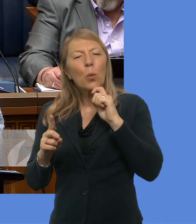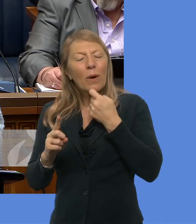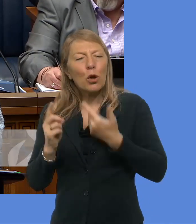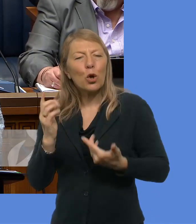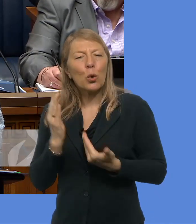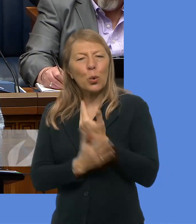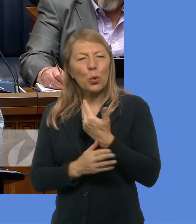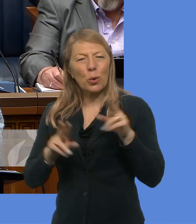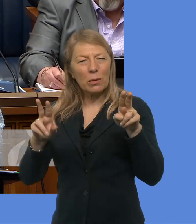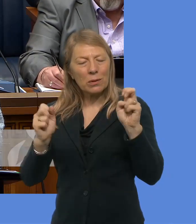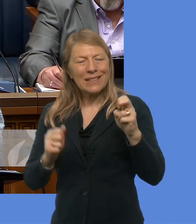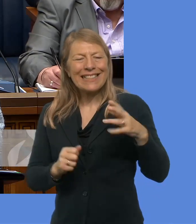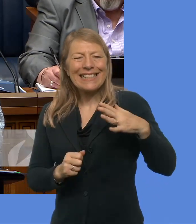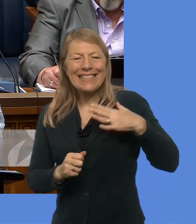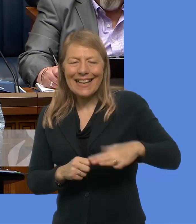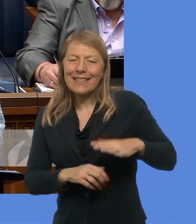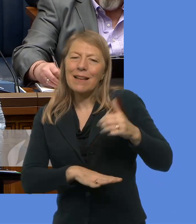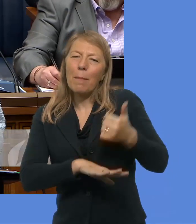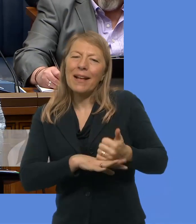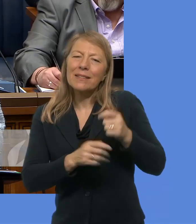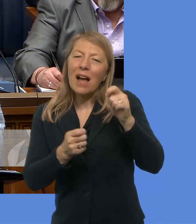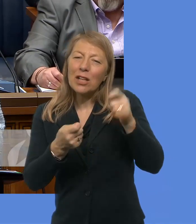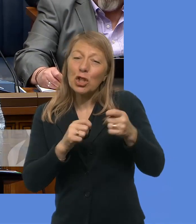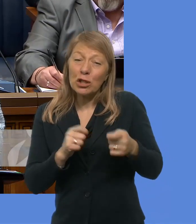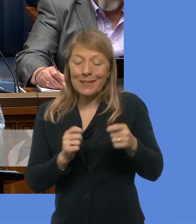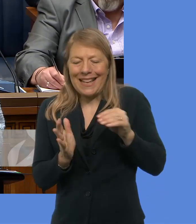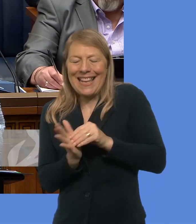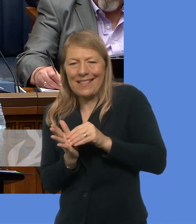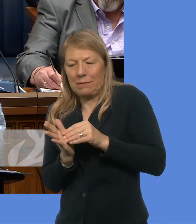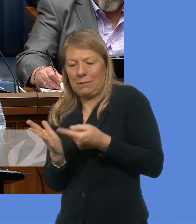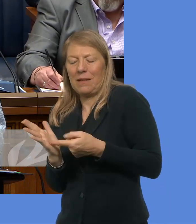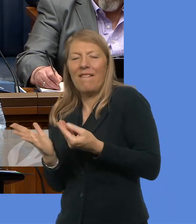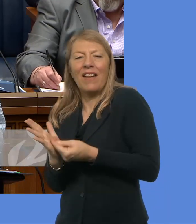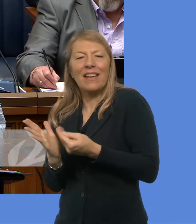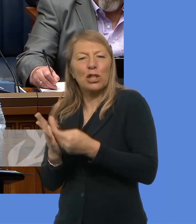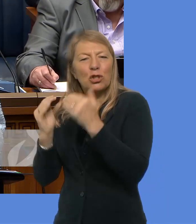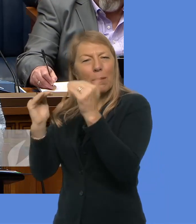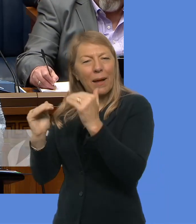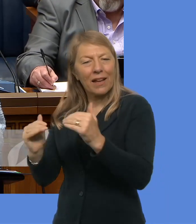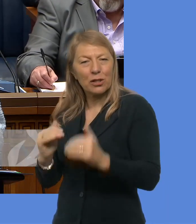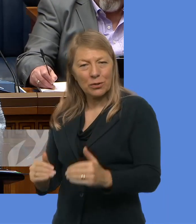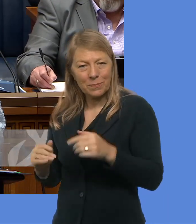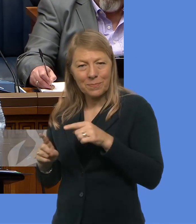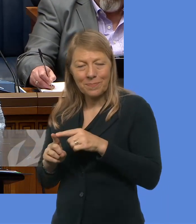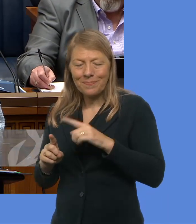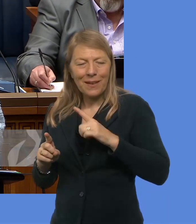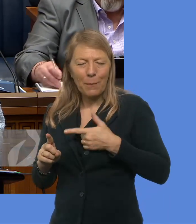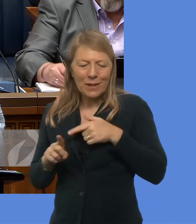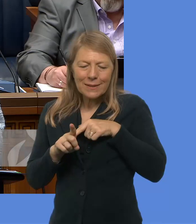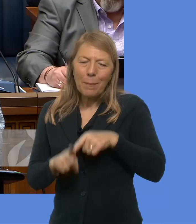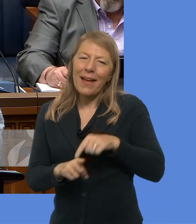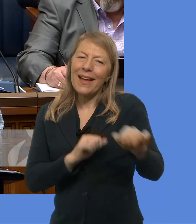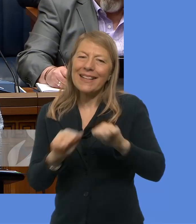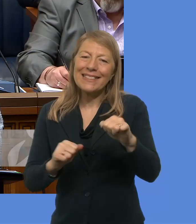factor included in the financial package, the necessity for the Executive to be funded at an agreed level of need going forward, and the development